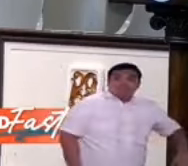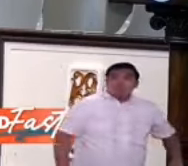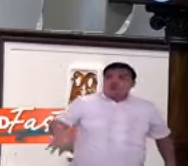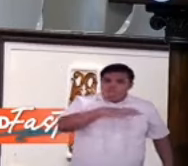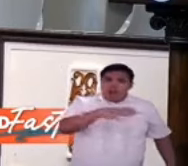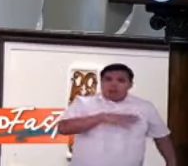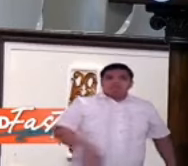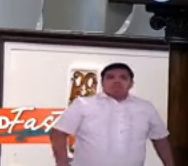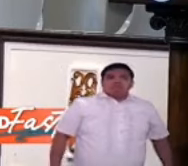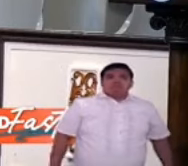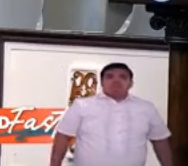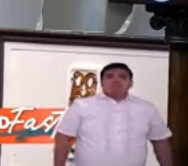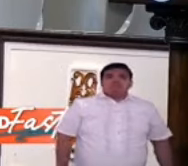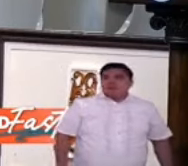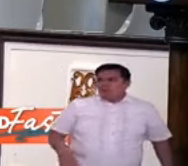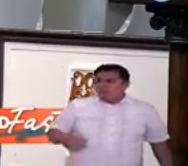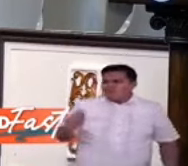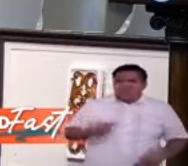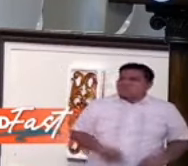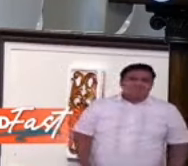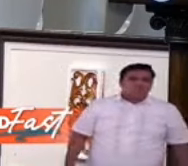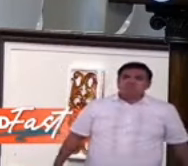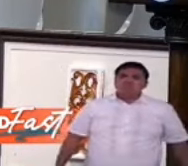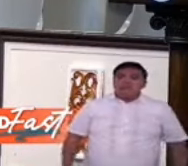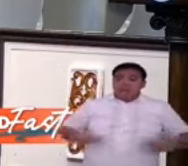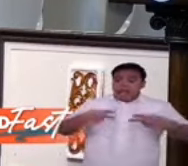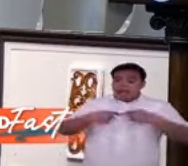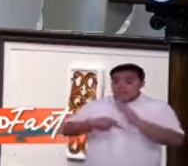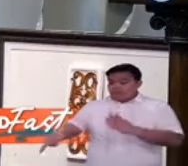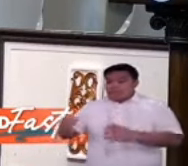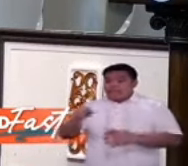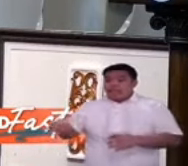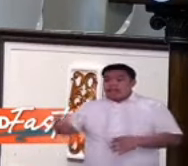from him. Never think that our children do not need to be corrected.